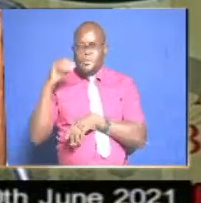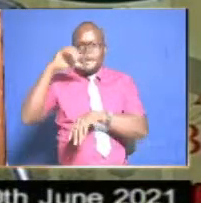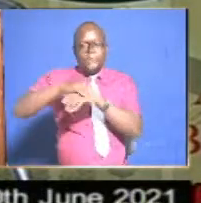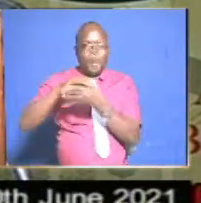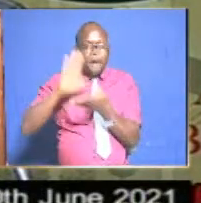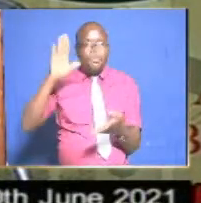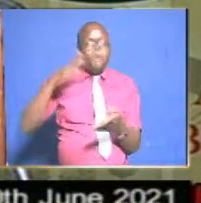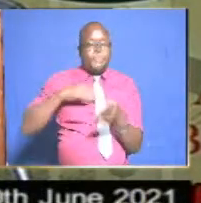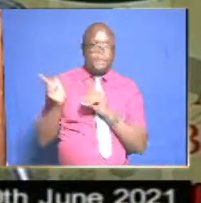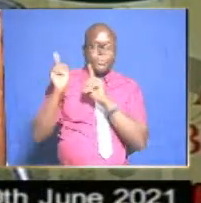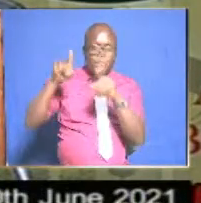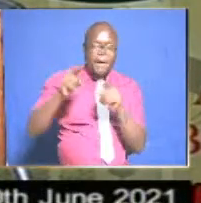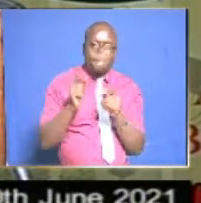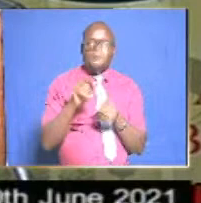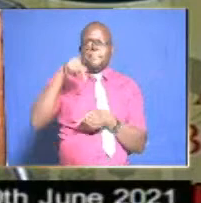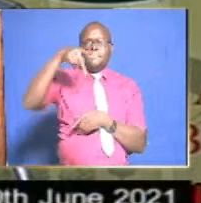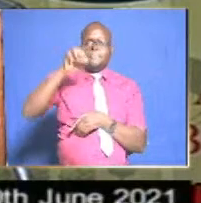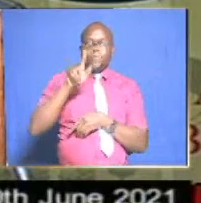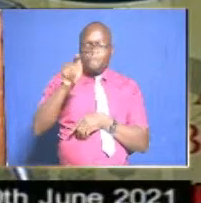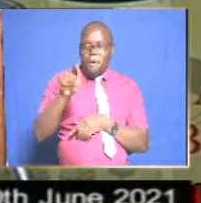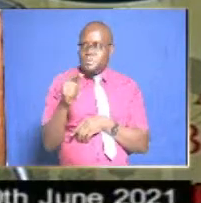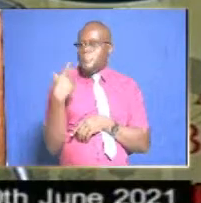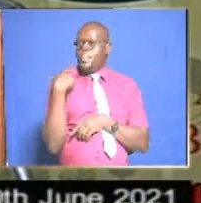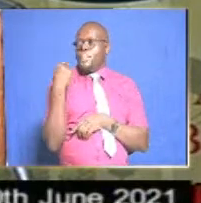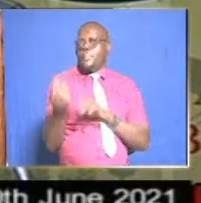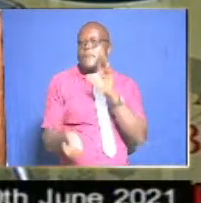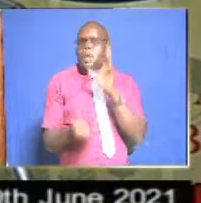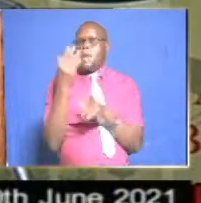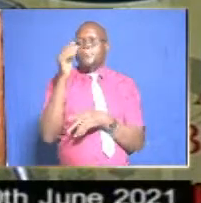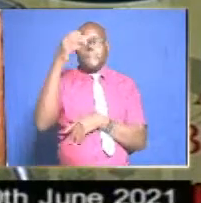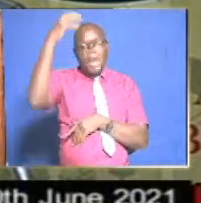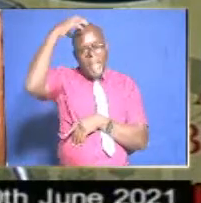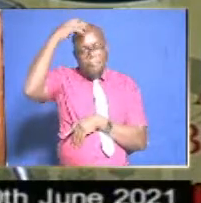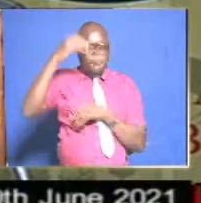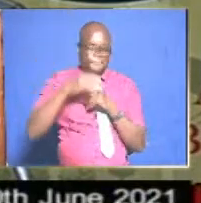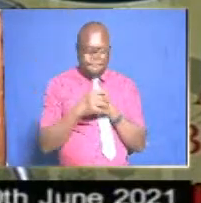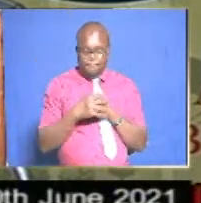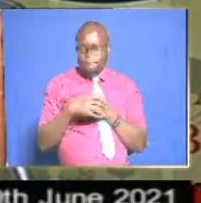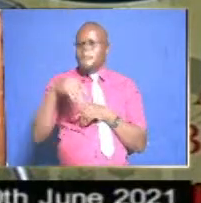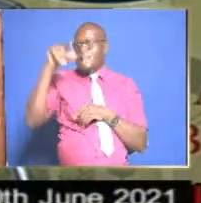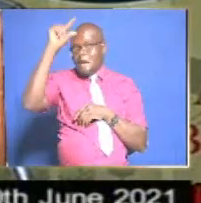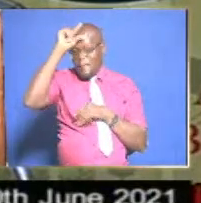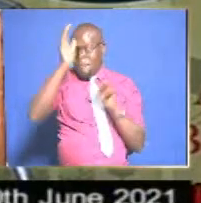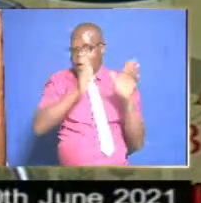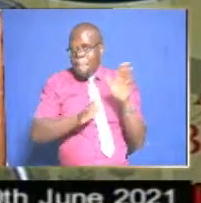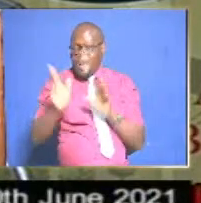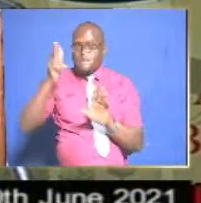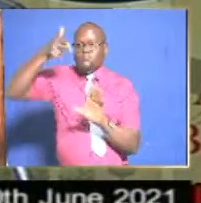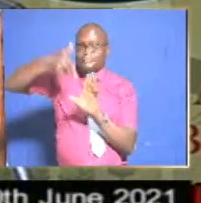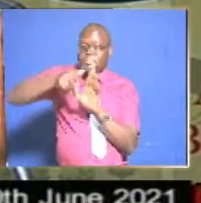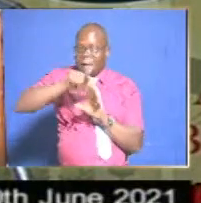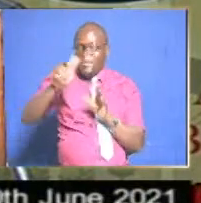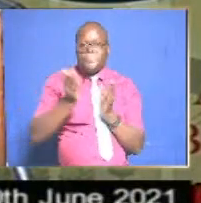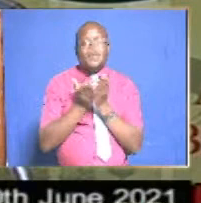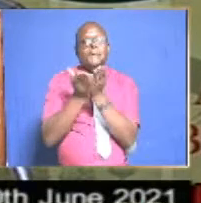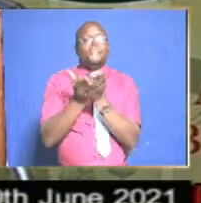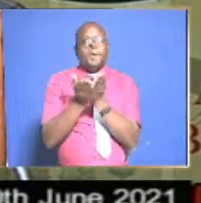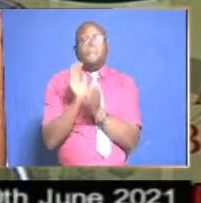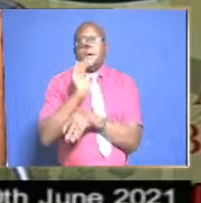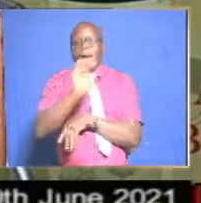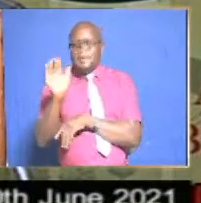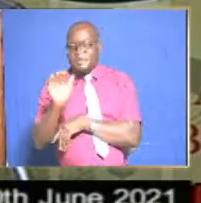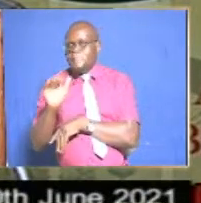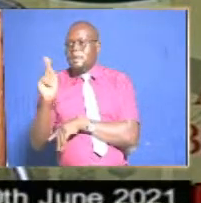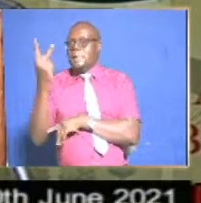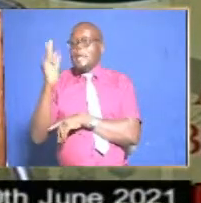to our ports, particularly to the recently launched Lamu port, the government will review the arrangements on fueling by vessels calling at the